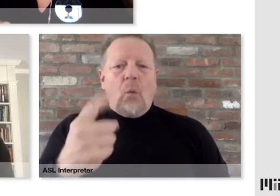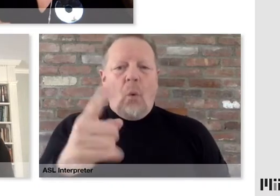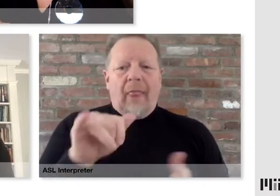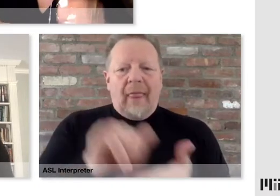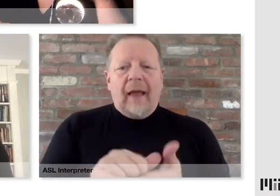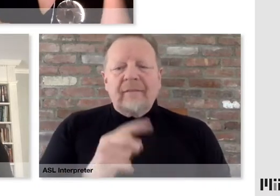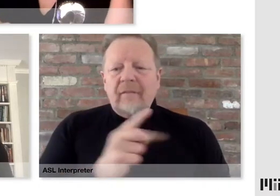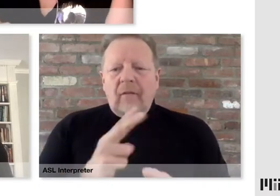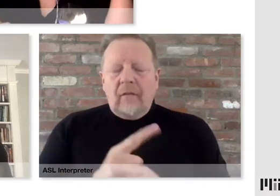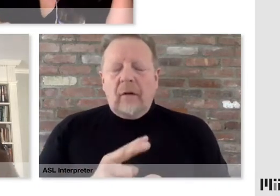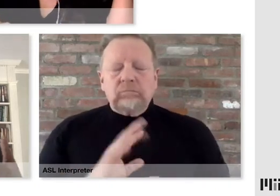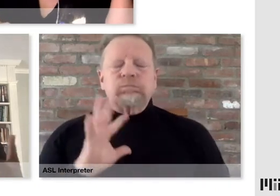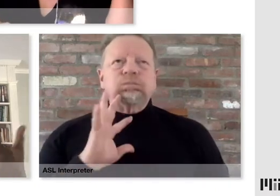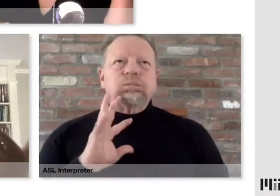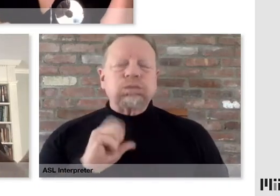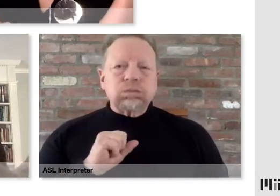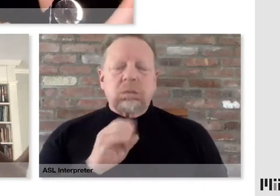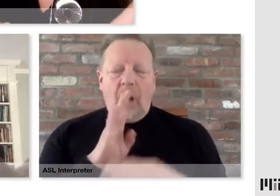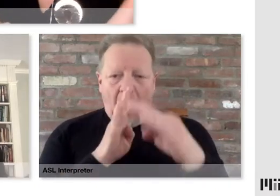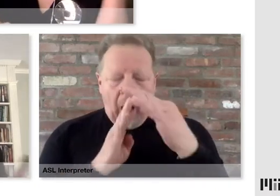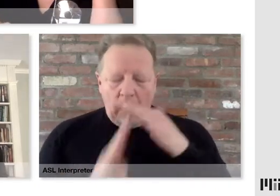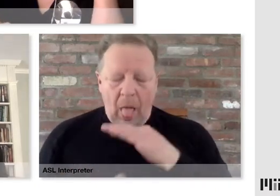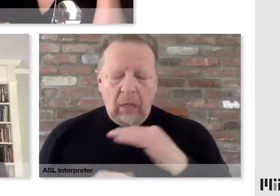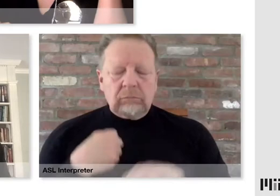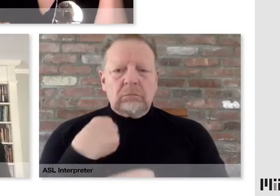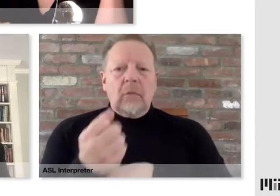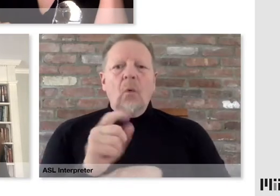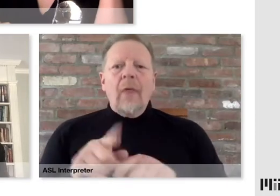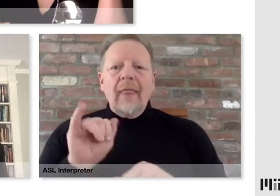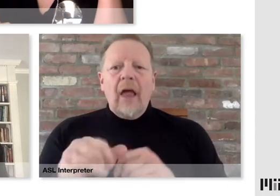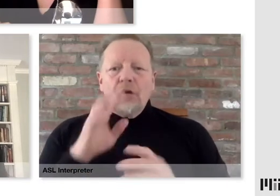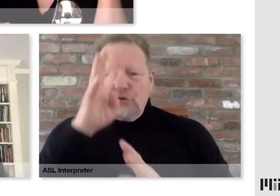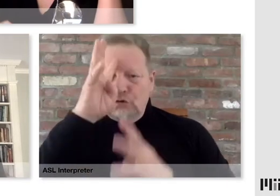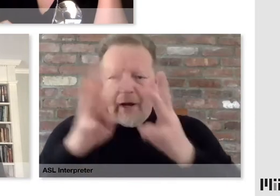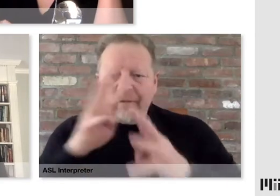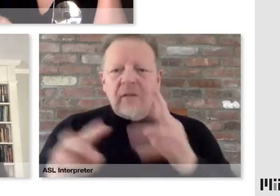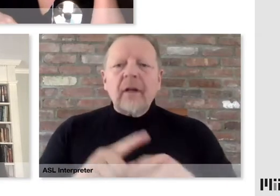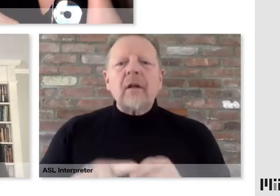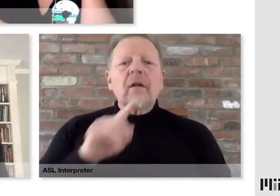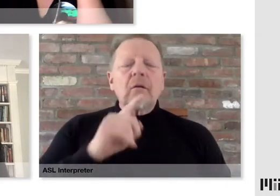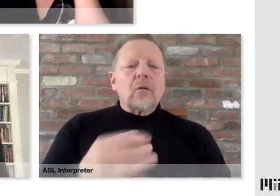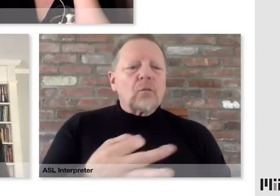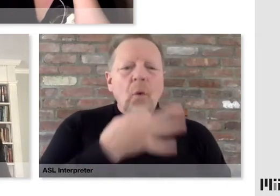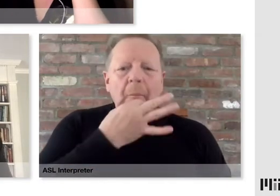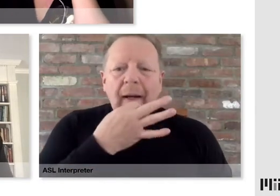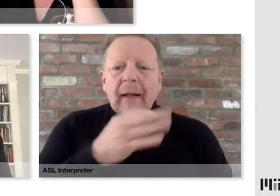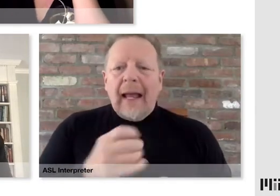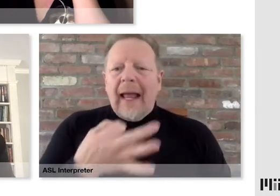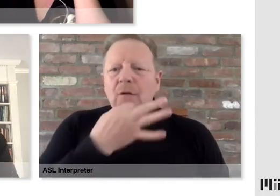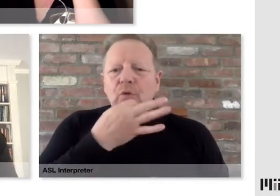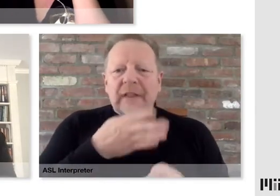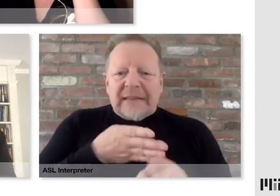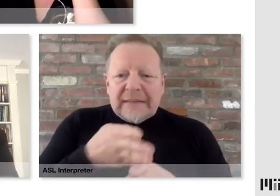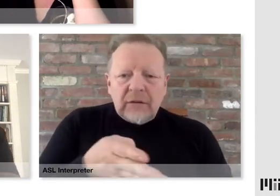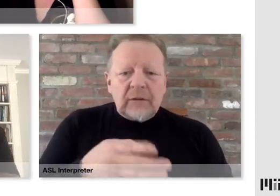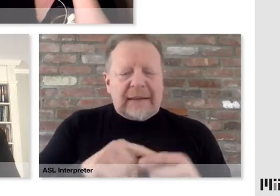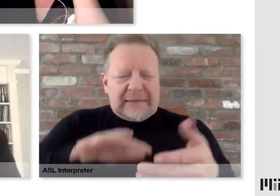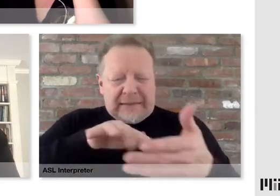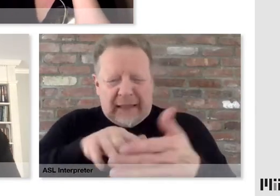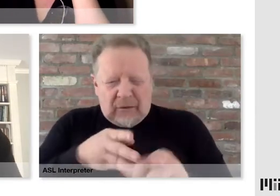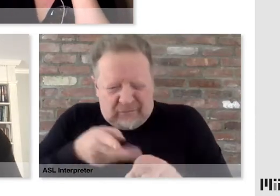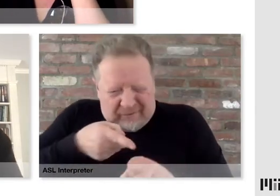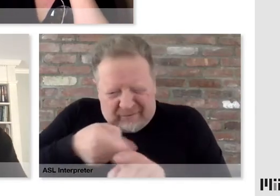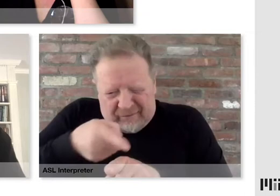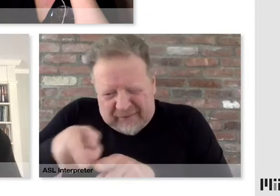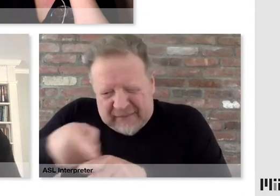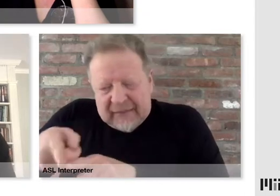humbling, but I think that is where like the creativity, the domain expertise, and study and these types of